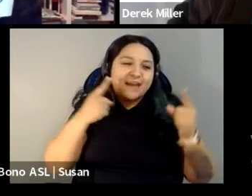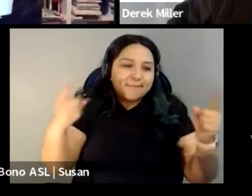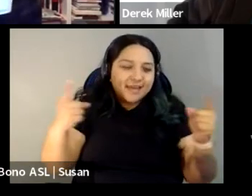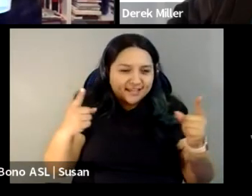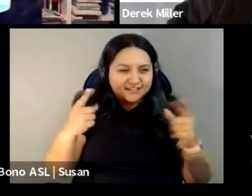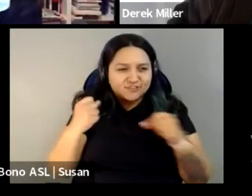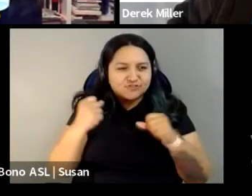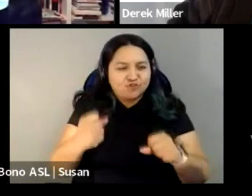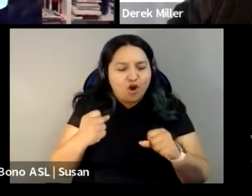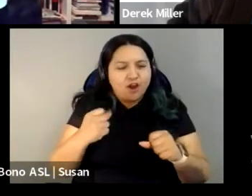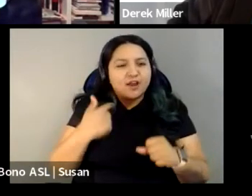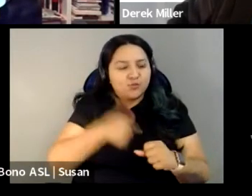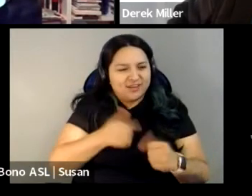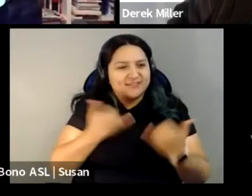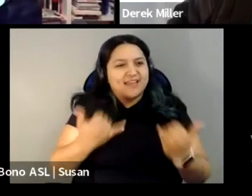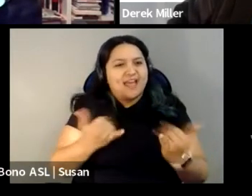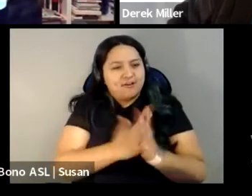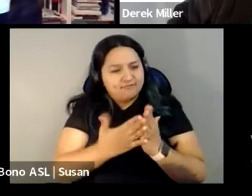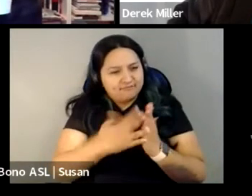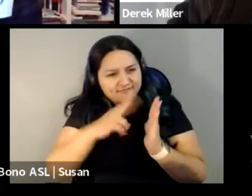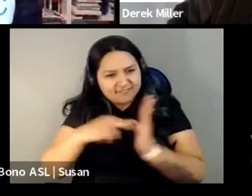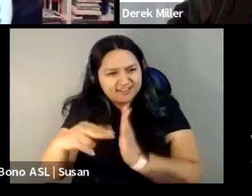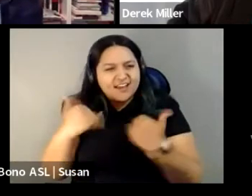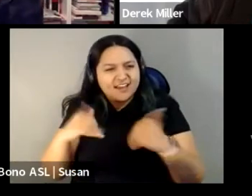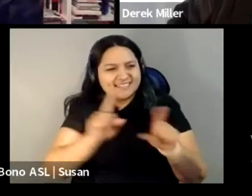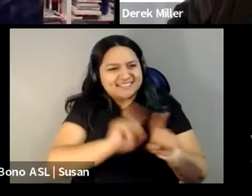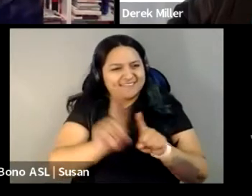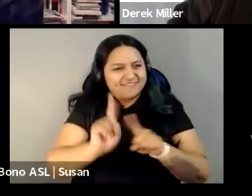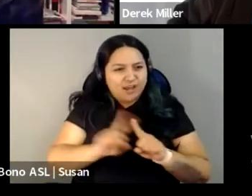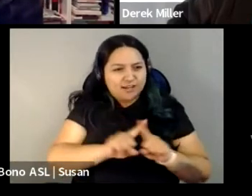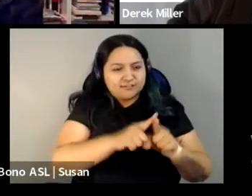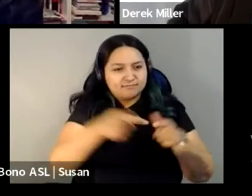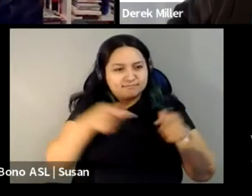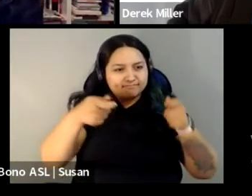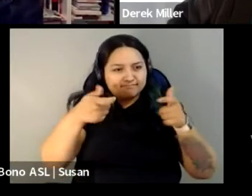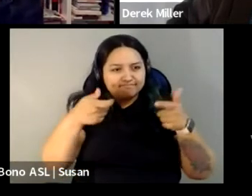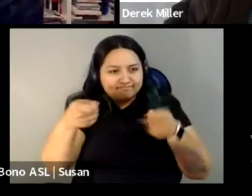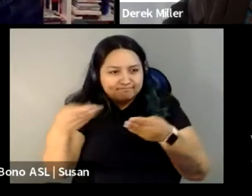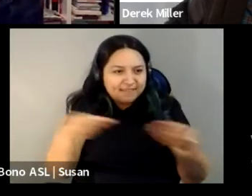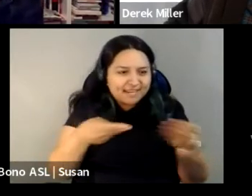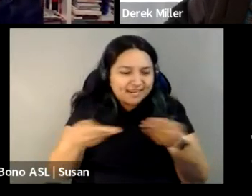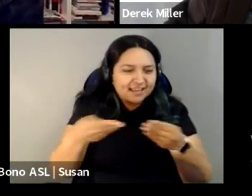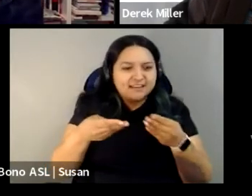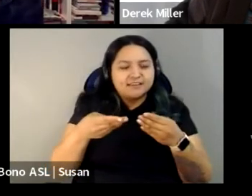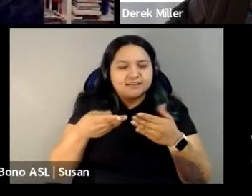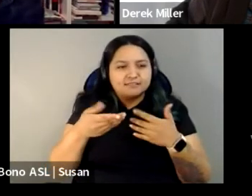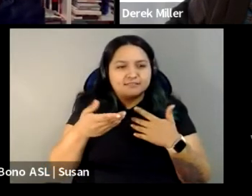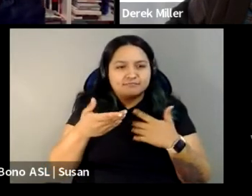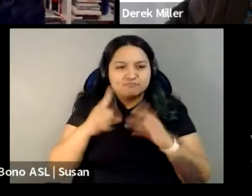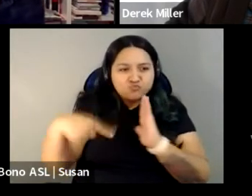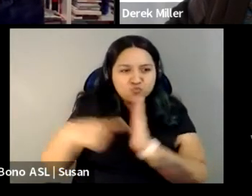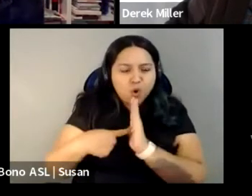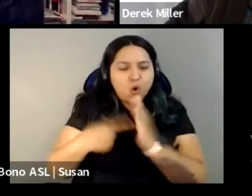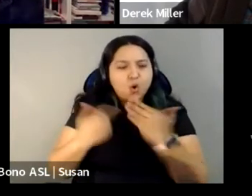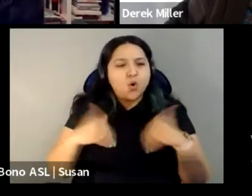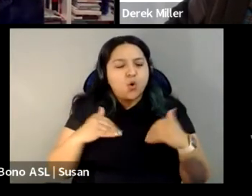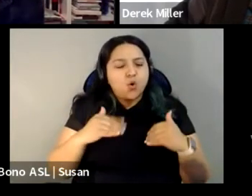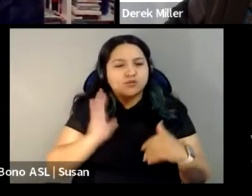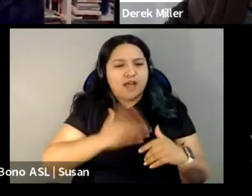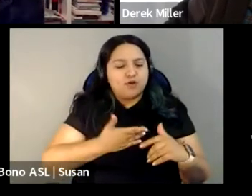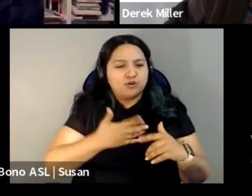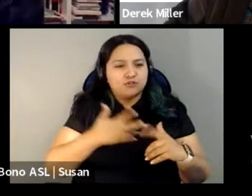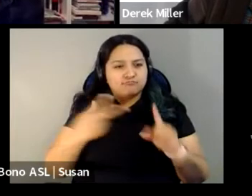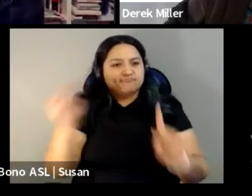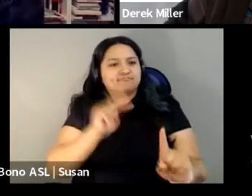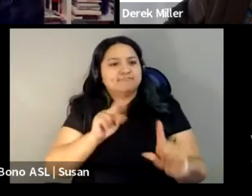mediating forces really shifts perspective on the power playwrights are assumed to possess. I also